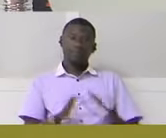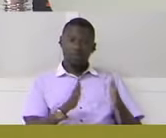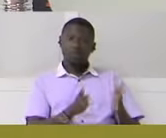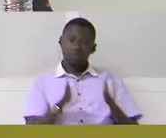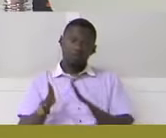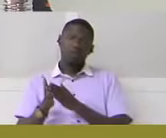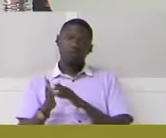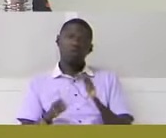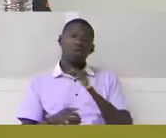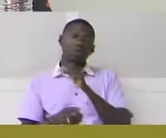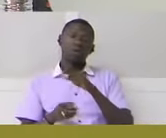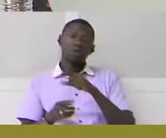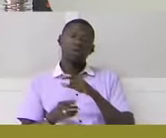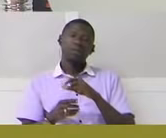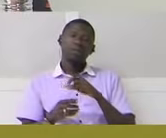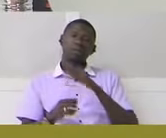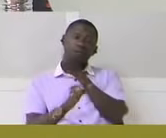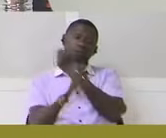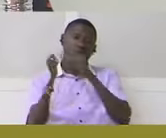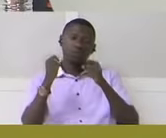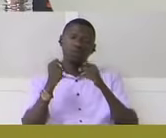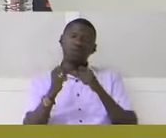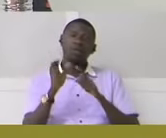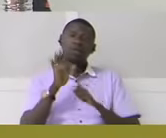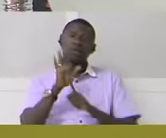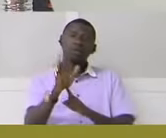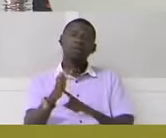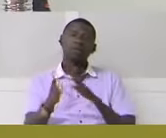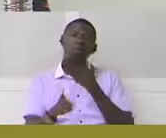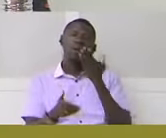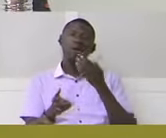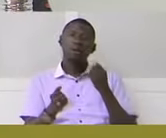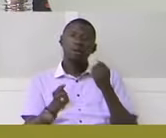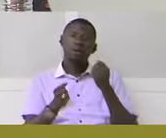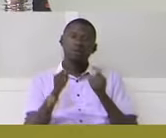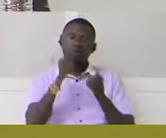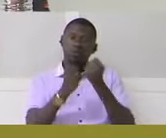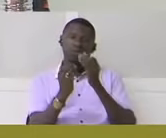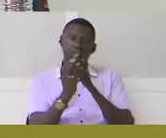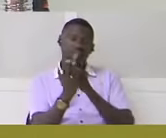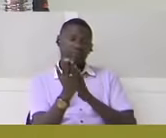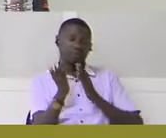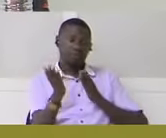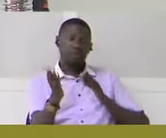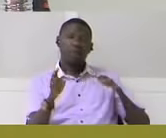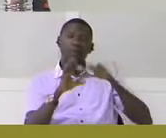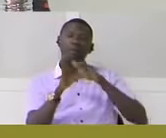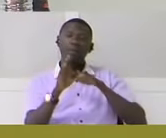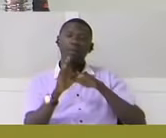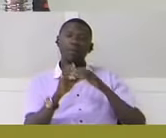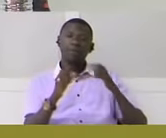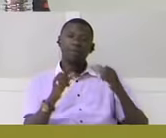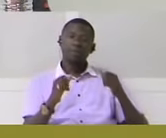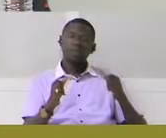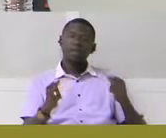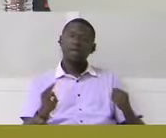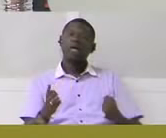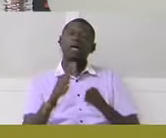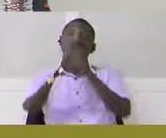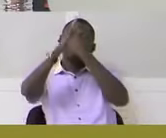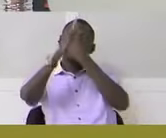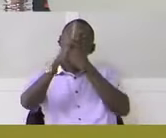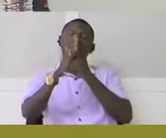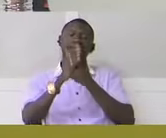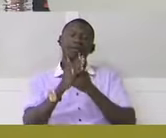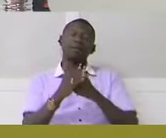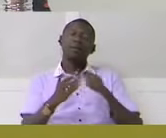on to other incidents where convoy members attacked members of the public. Nata kudo luto, meni alonko, convoy